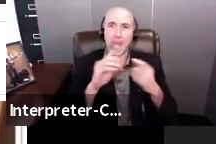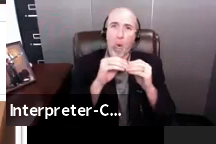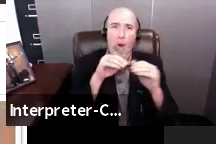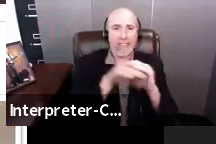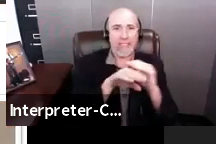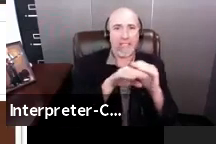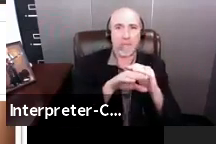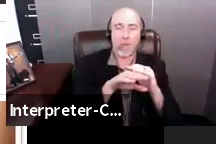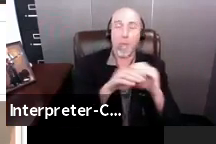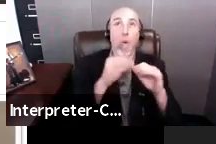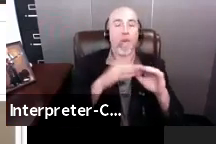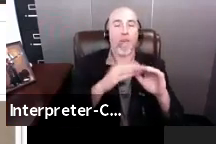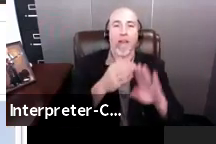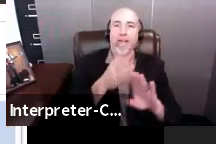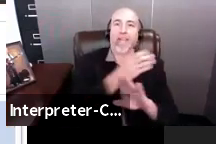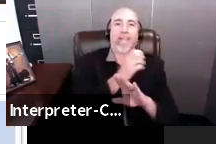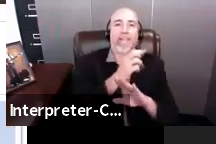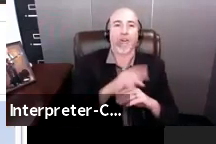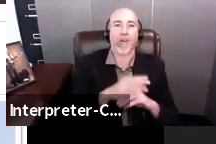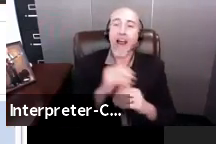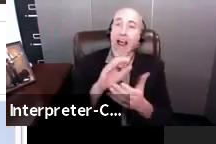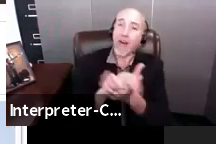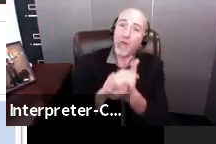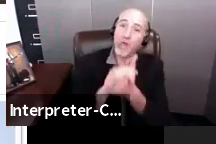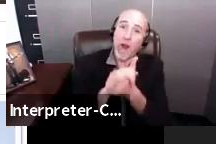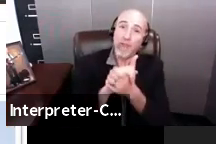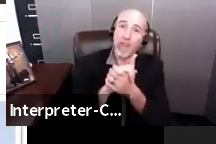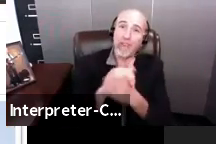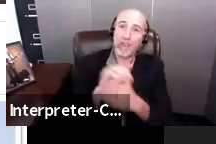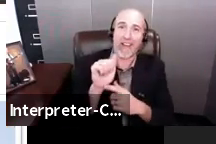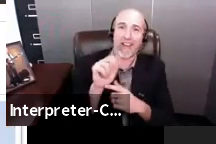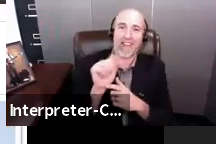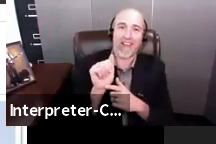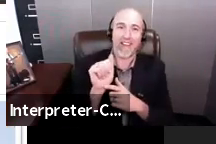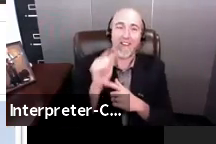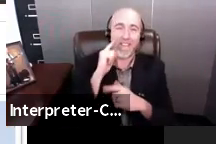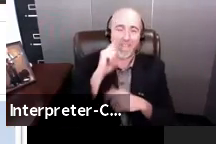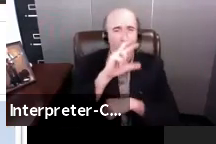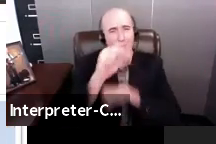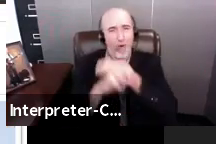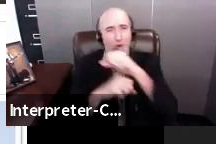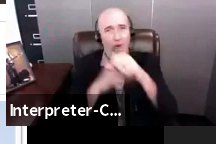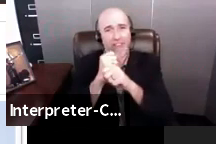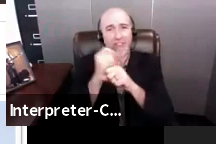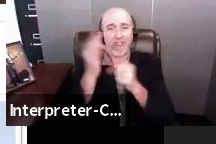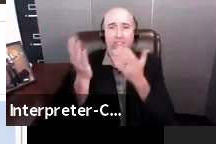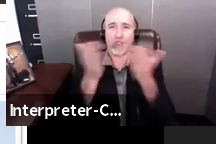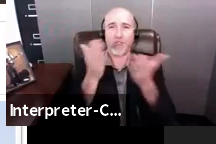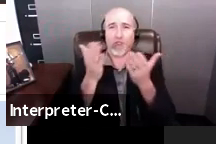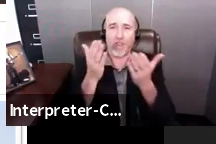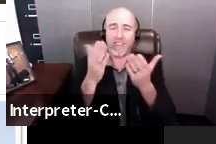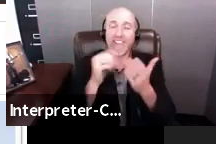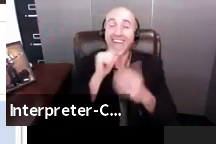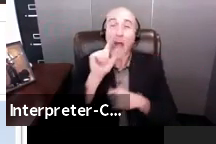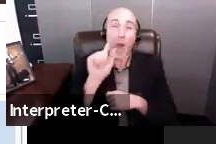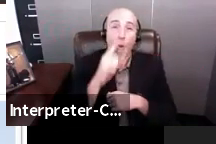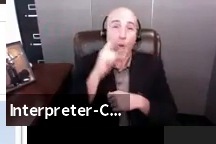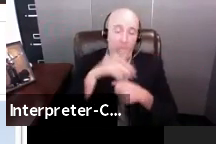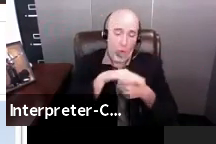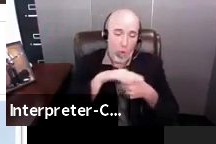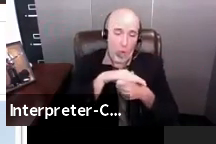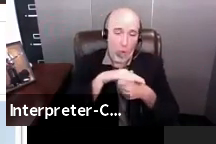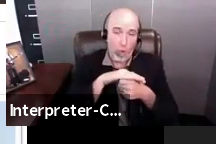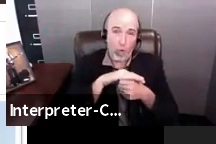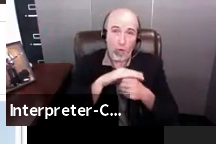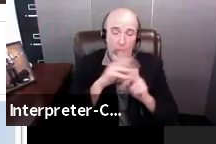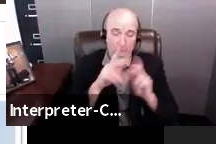to everyone, and congratulate the ADA on 30 years of service, not only to local communities,